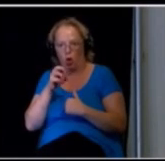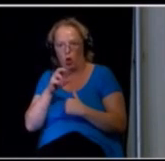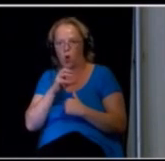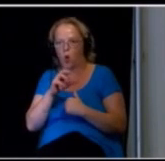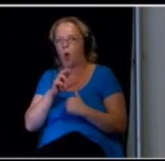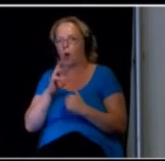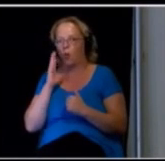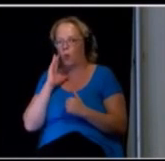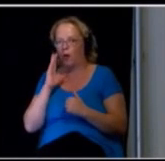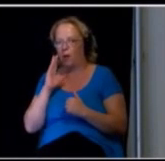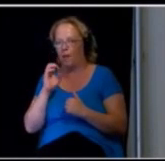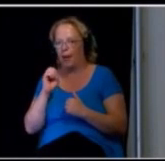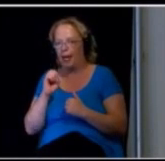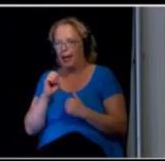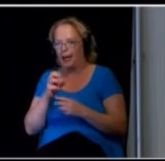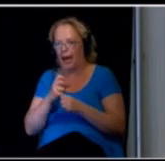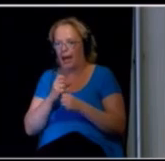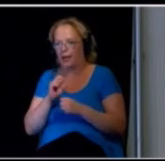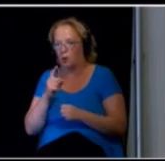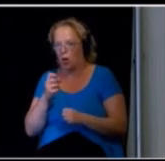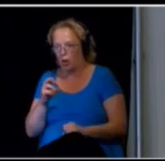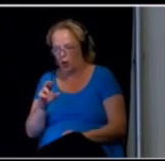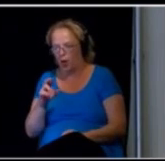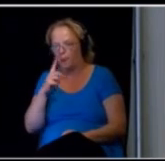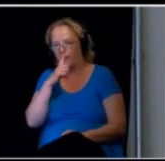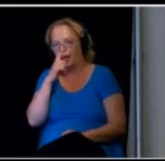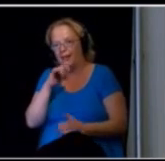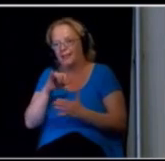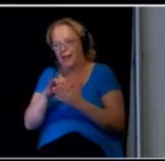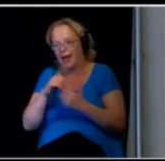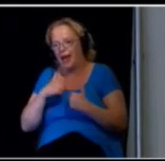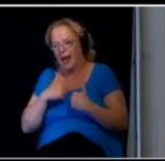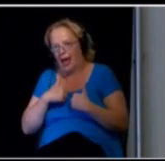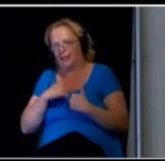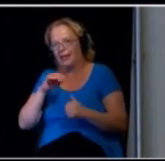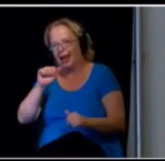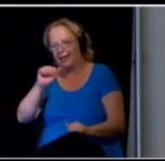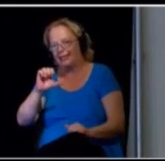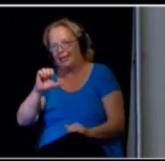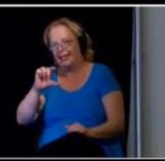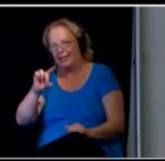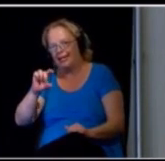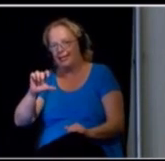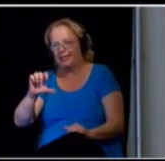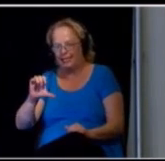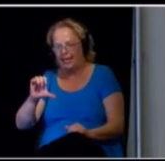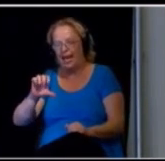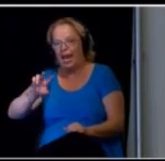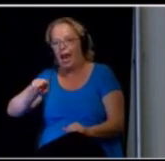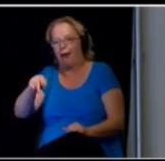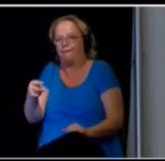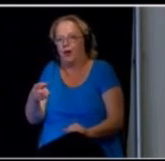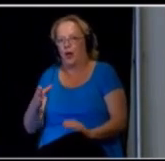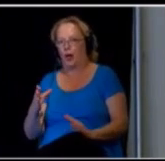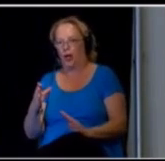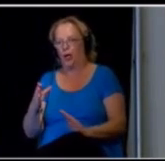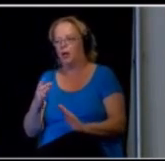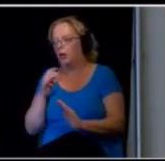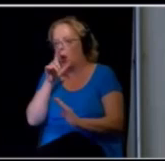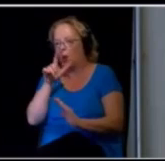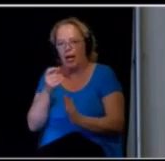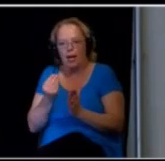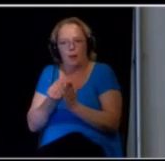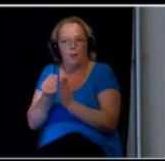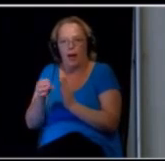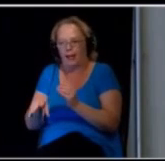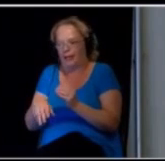solar installation comes with an AC to DC inverter, which means you don't need to buy an additional AC-DC